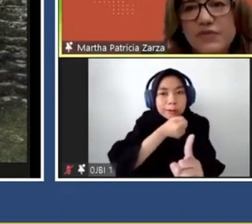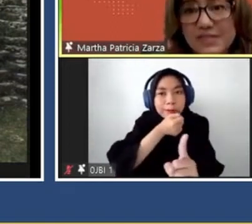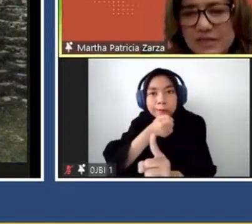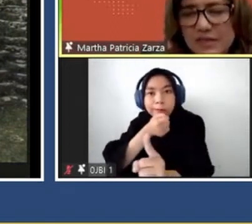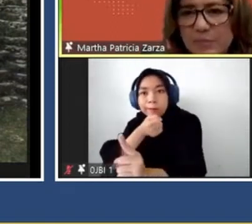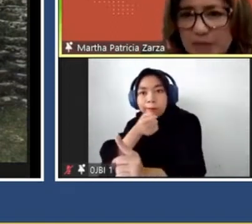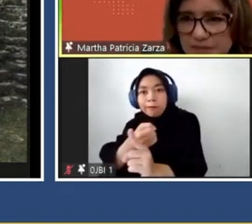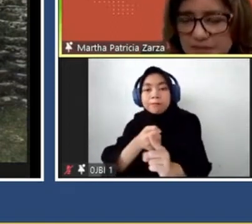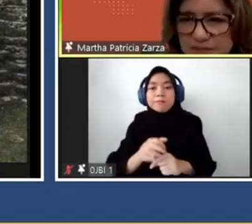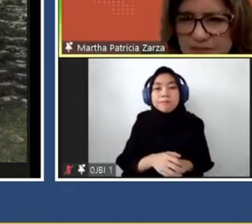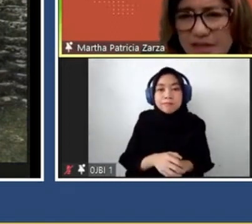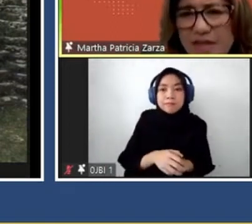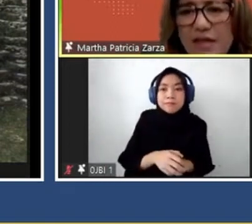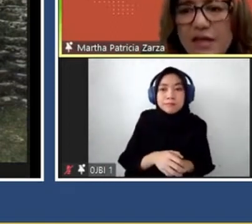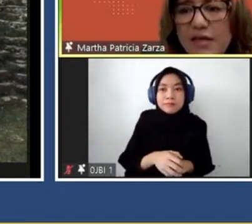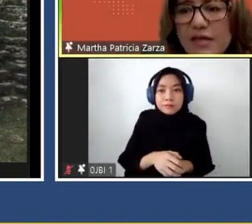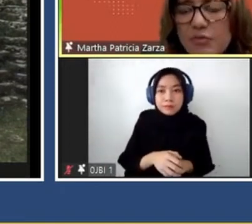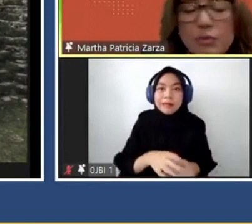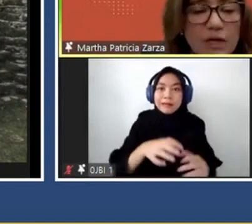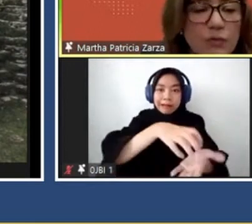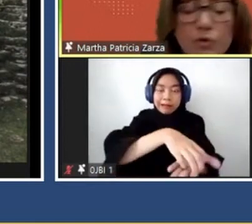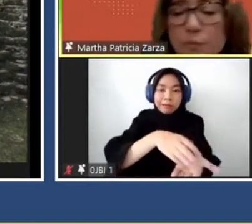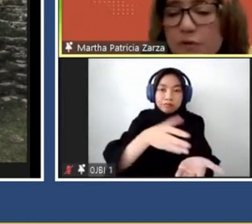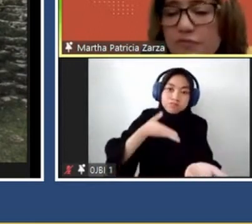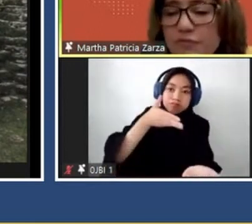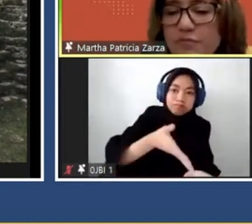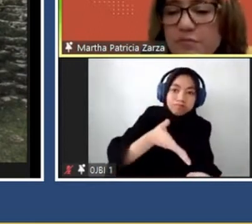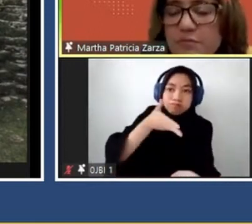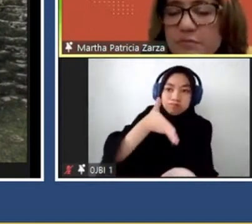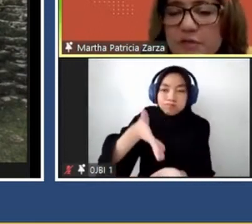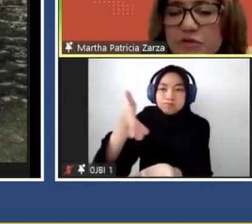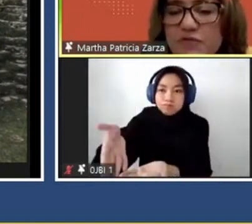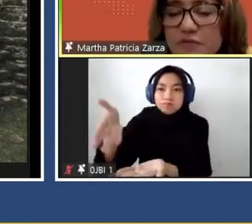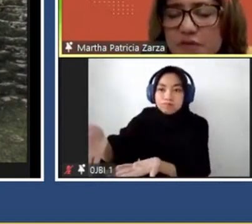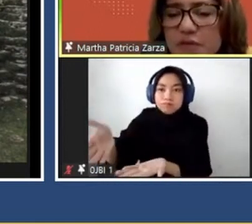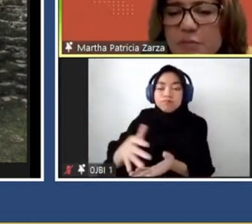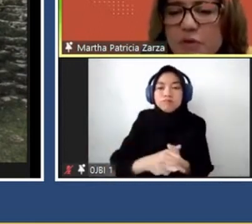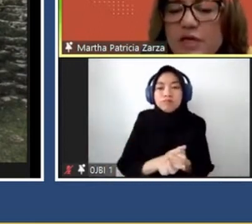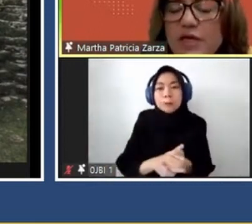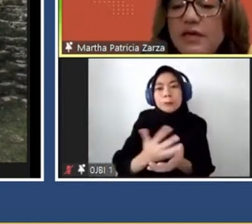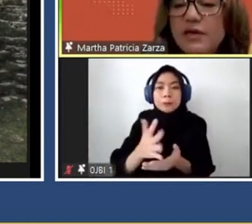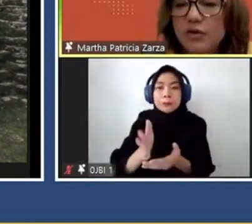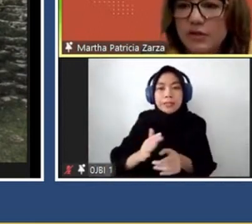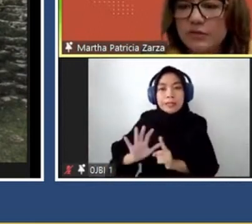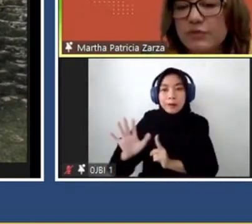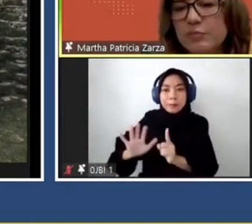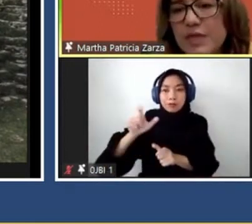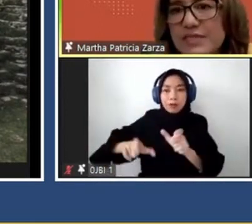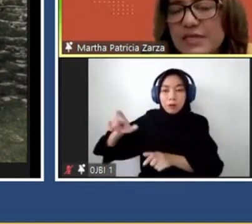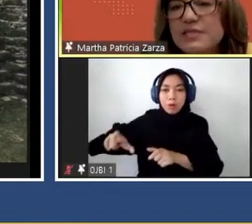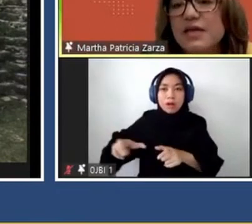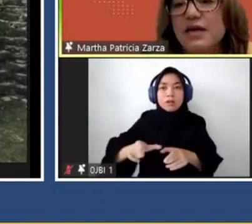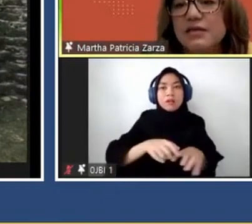We visited the places. We were a group of pretty much 15 people going to